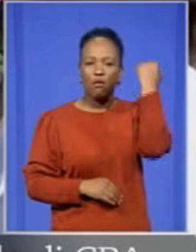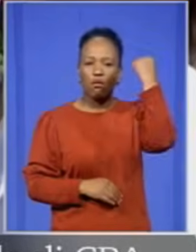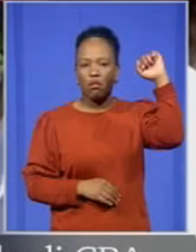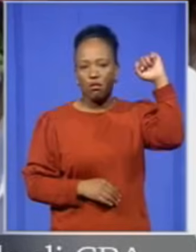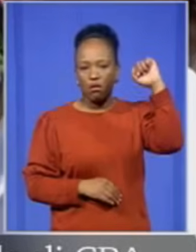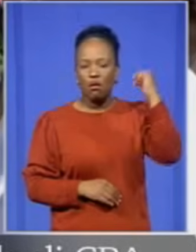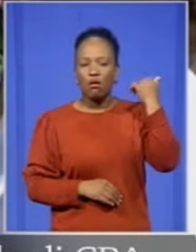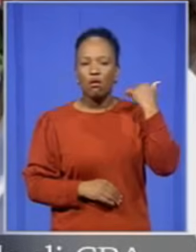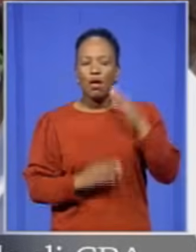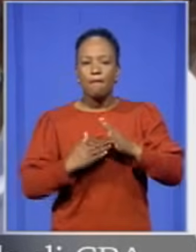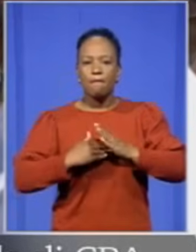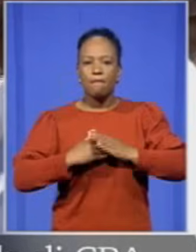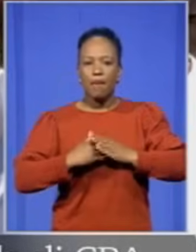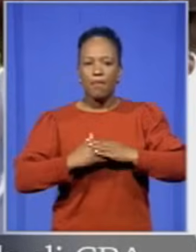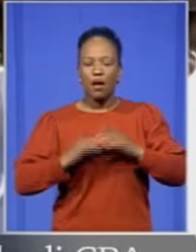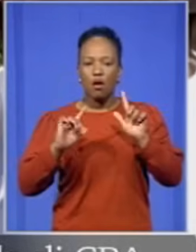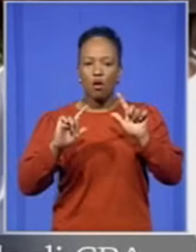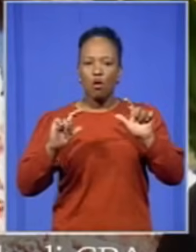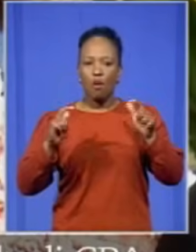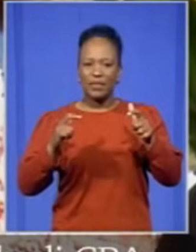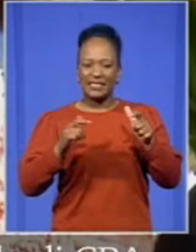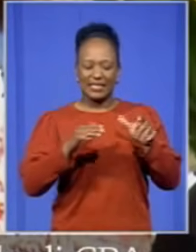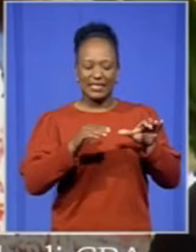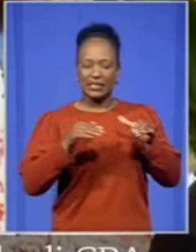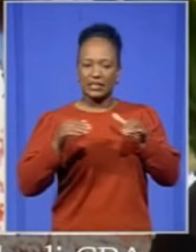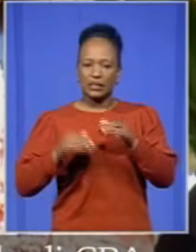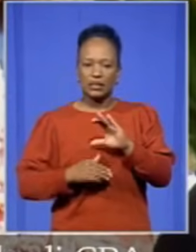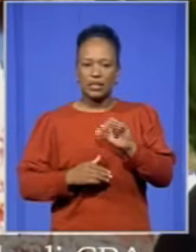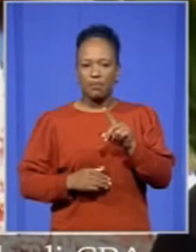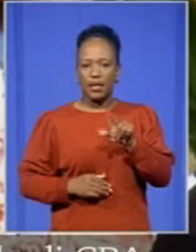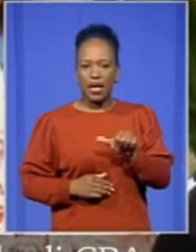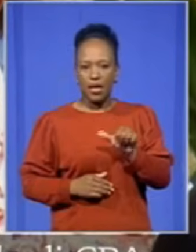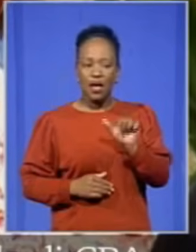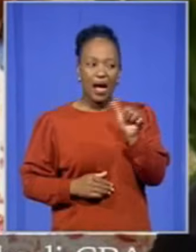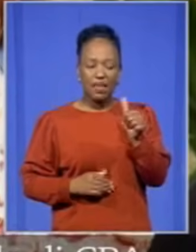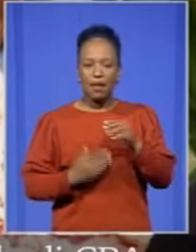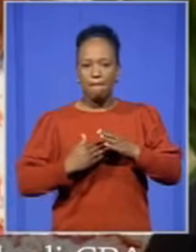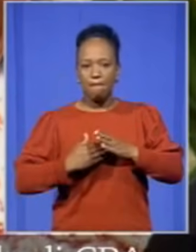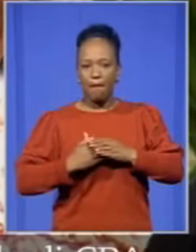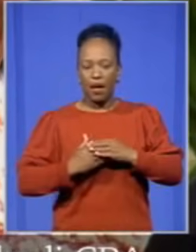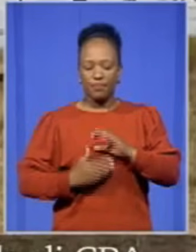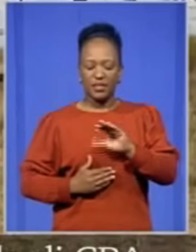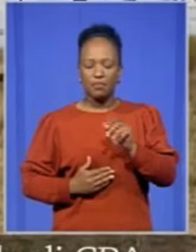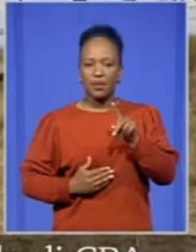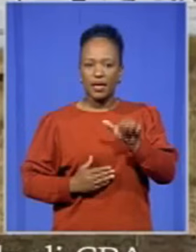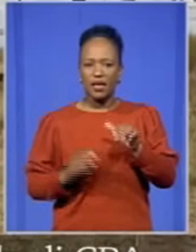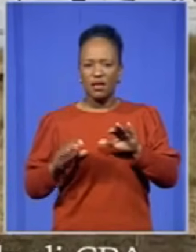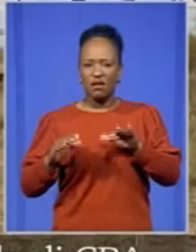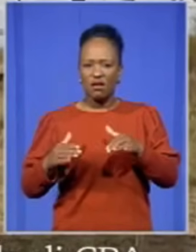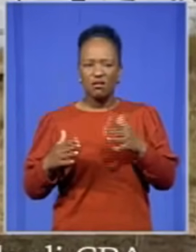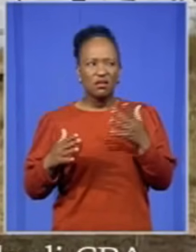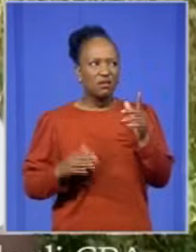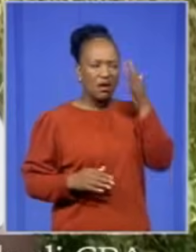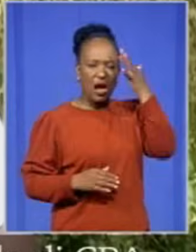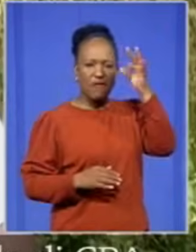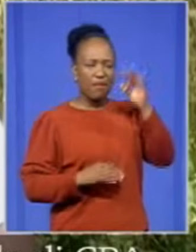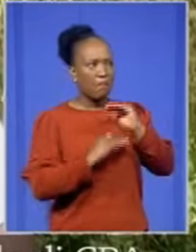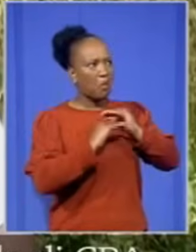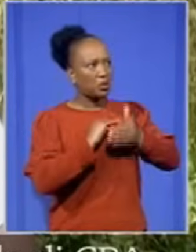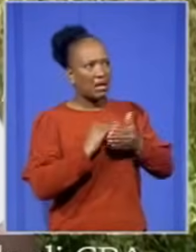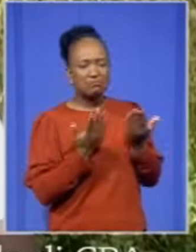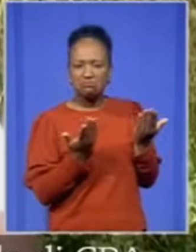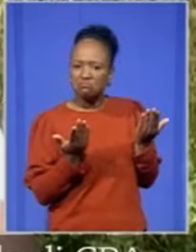a dikomiti tsa CPA. Maloko mangwe a CPA a botsa dipotso ka ga tshegetso ya puso. Gore ha